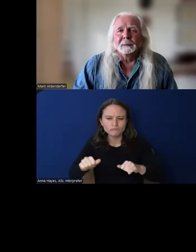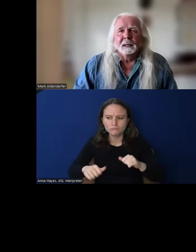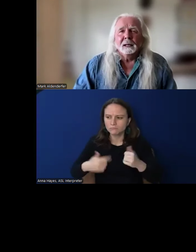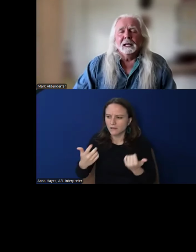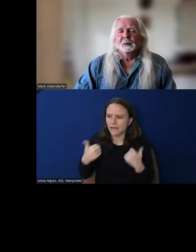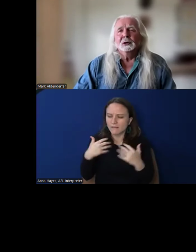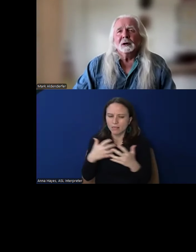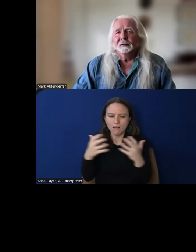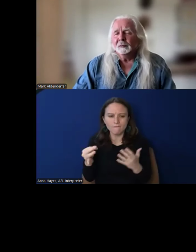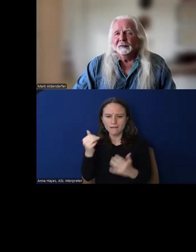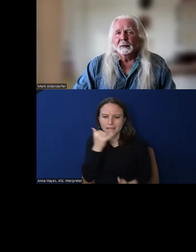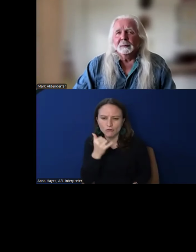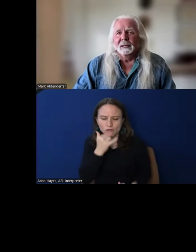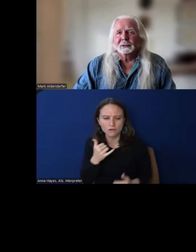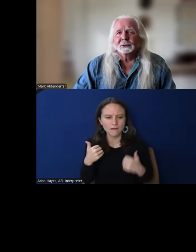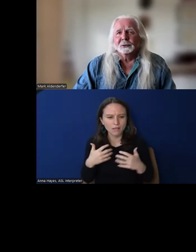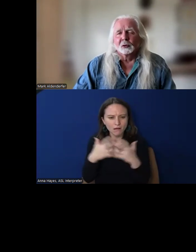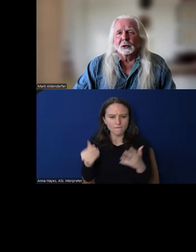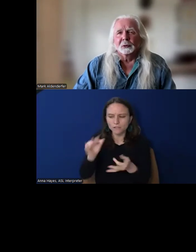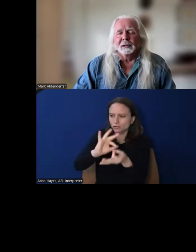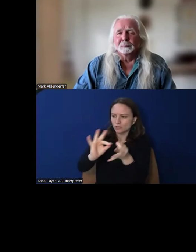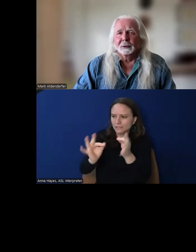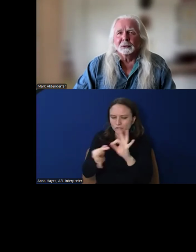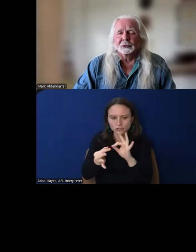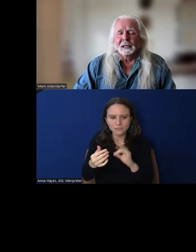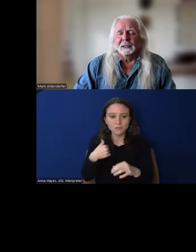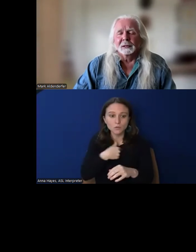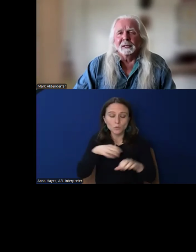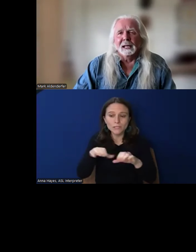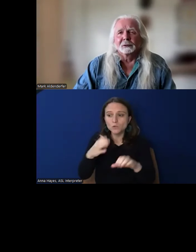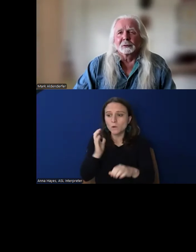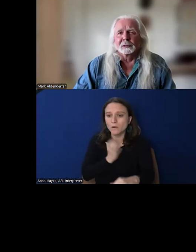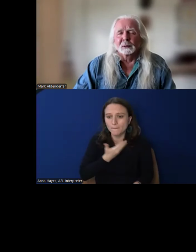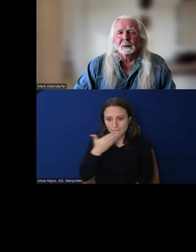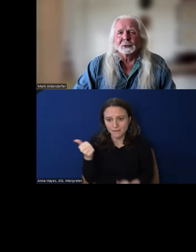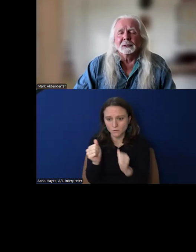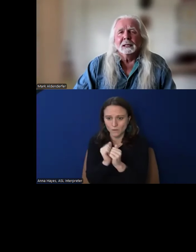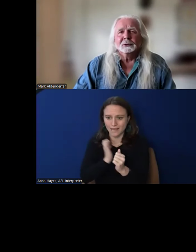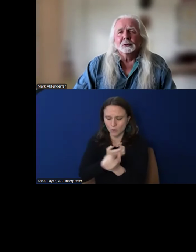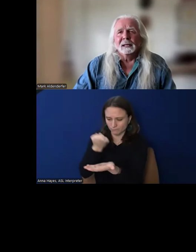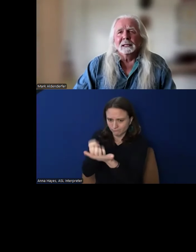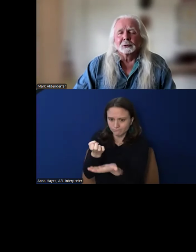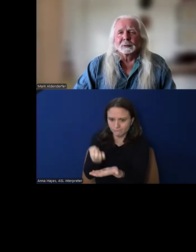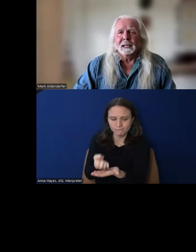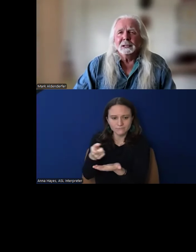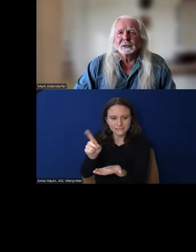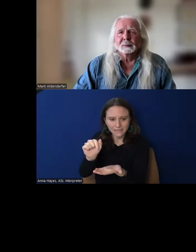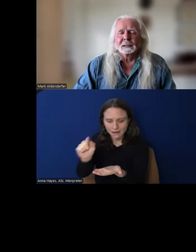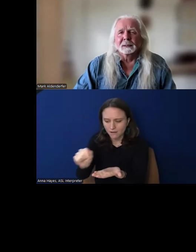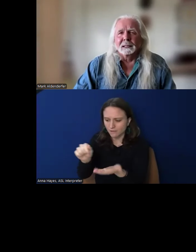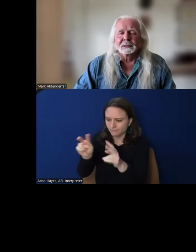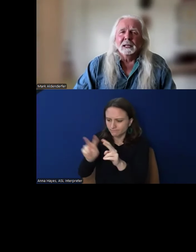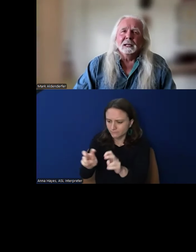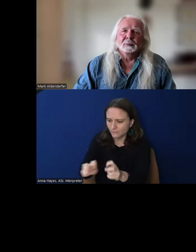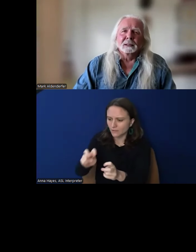interpretation. And we do our very, very best to work with the empirical data that we have at our disposal to make interpretations about